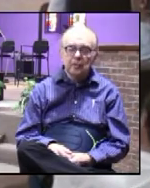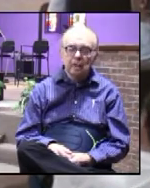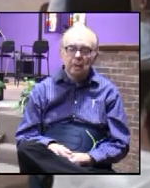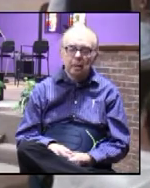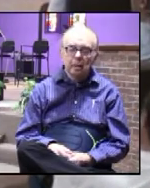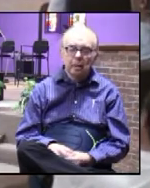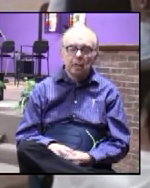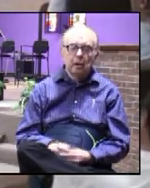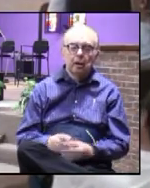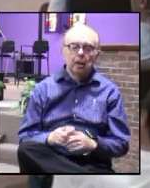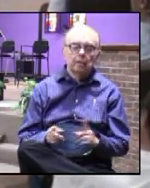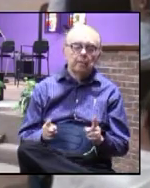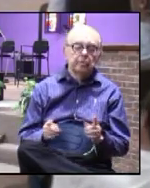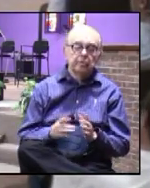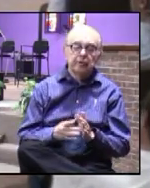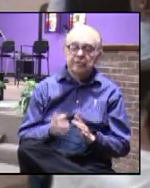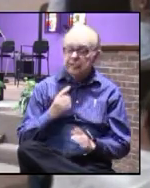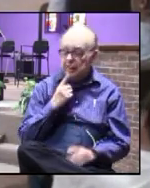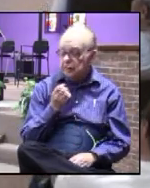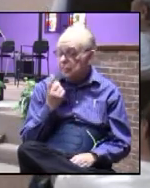But he said, you don't understand.